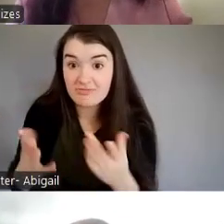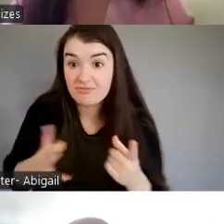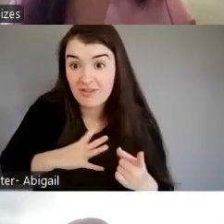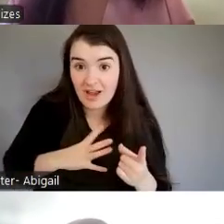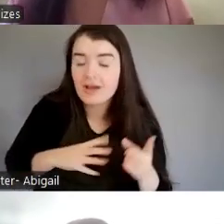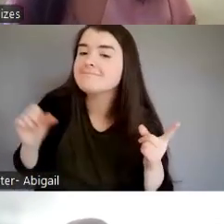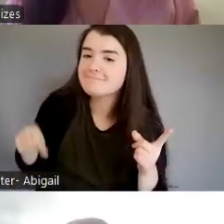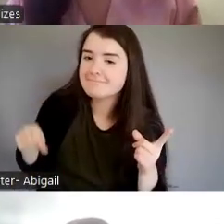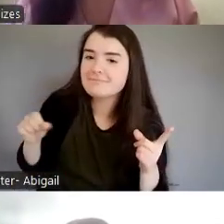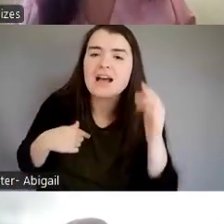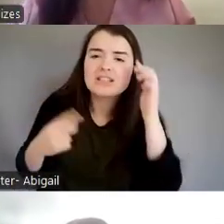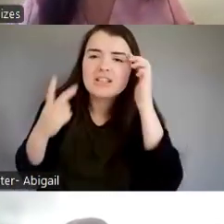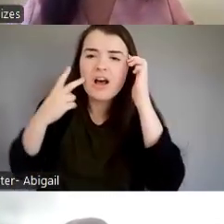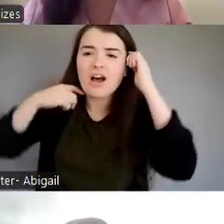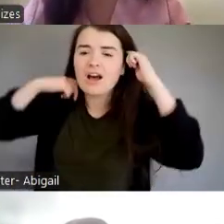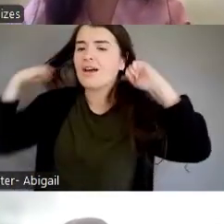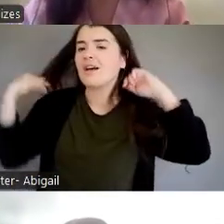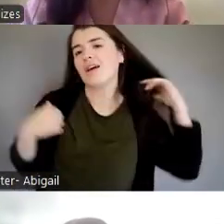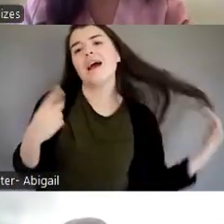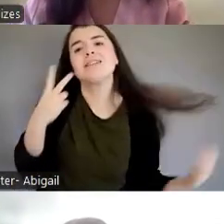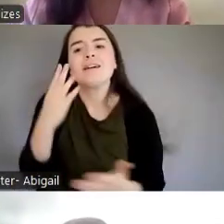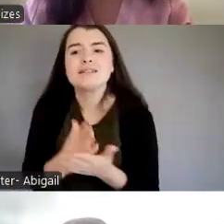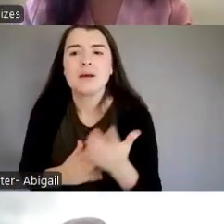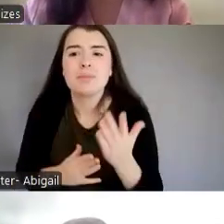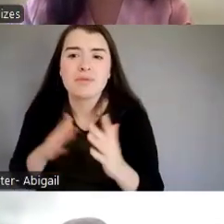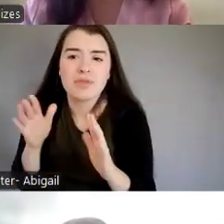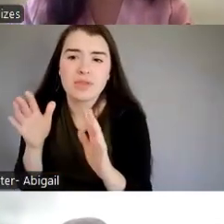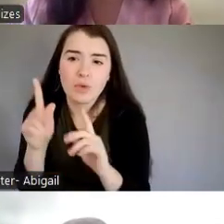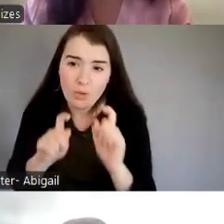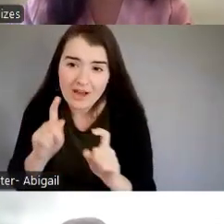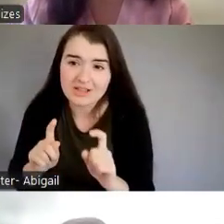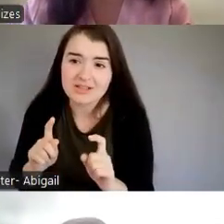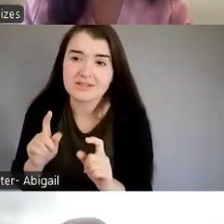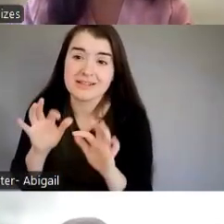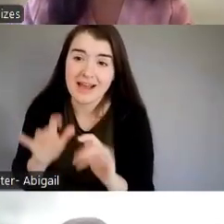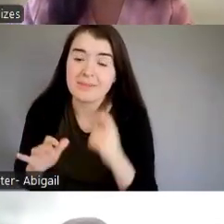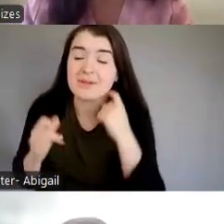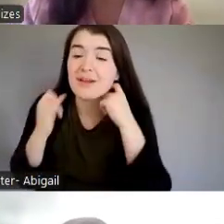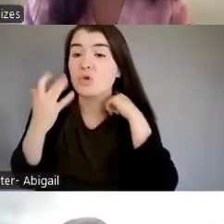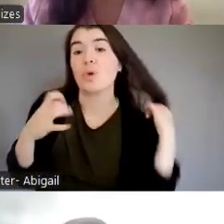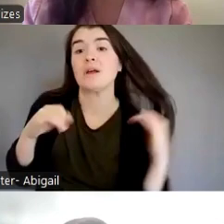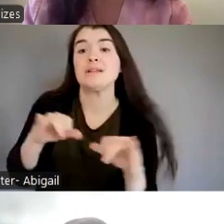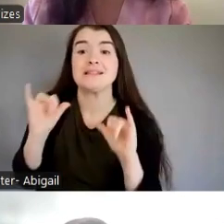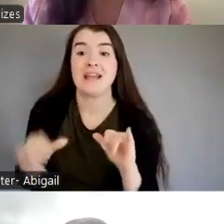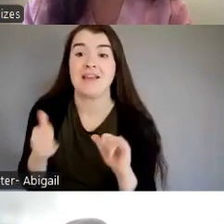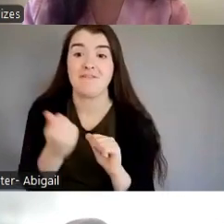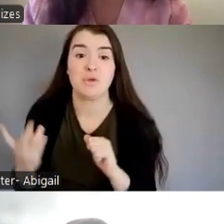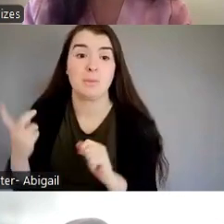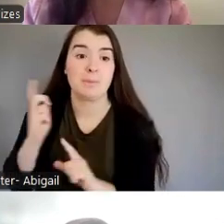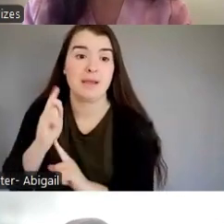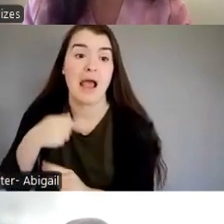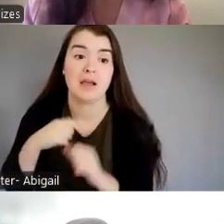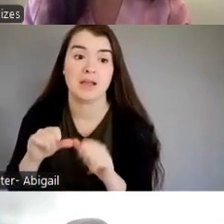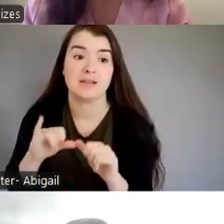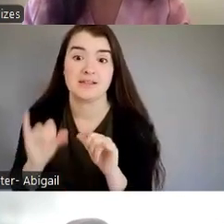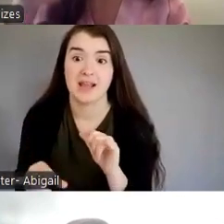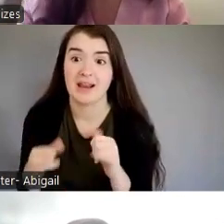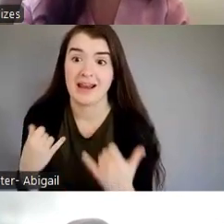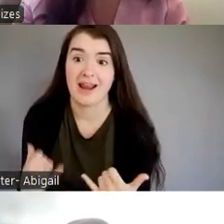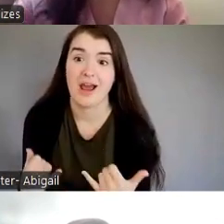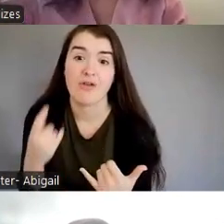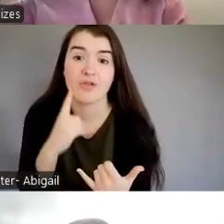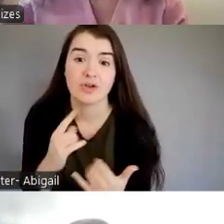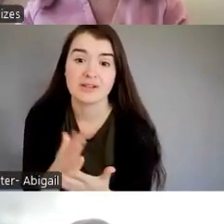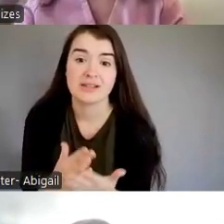just saw I can see some of the typed questions in. So, I mean, for anyone who wants to hang around for a few extra minutes, and I can hang around right now for some